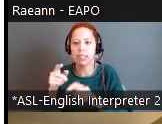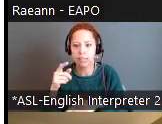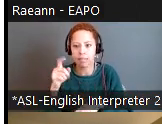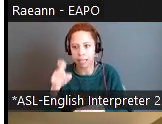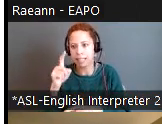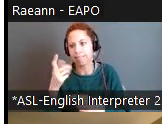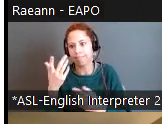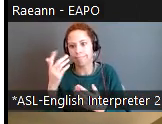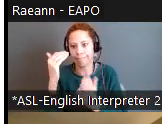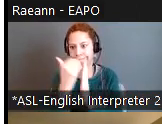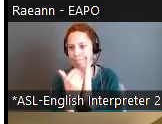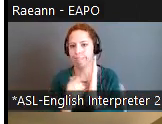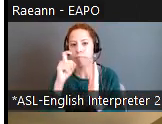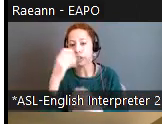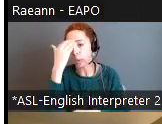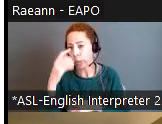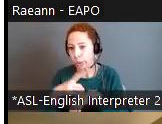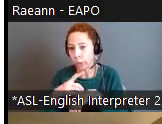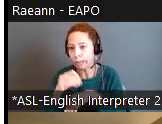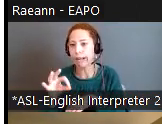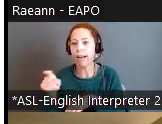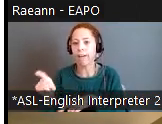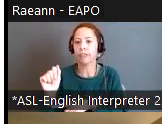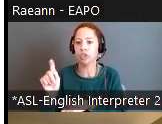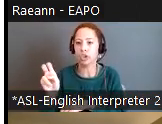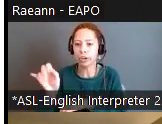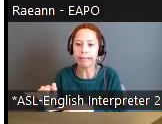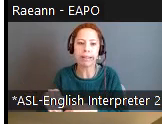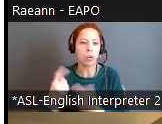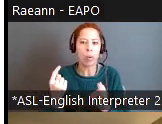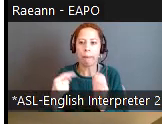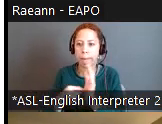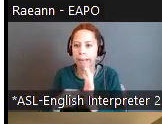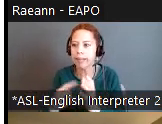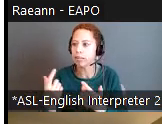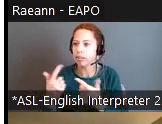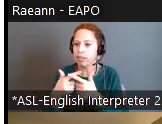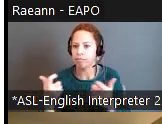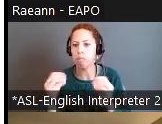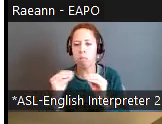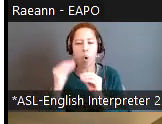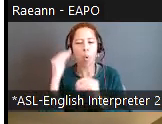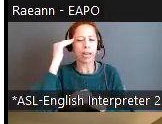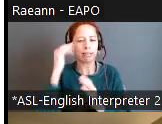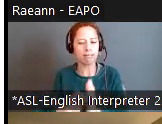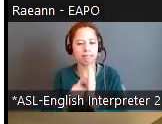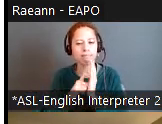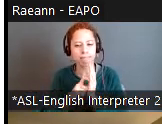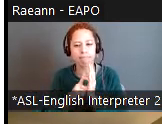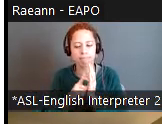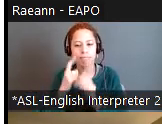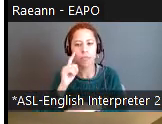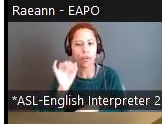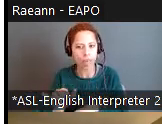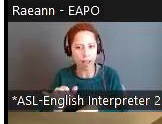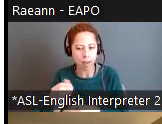Do they know what the duties of the attorney are? Do they know what kind of bills they have? So there's a little bit more awareness that needs to go into that before it